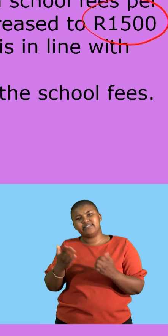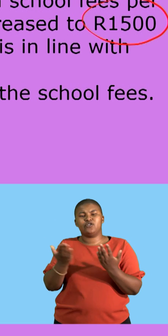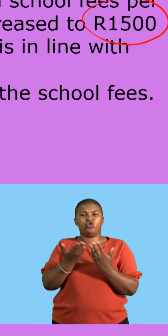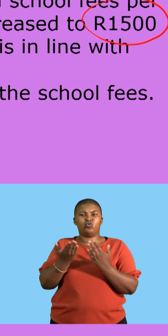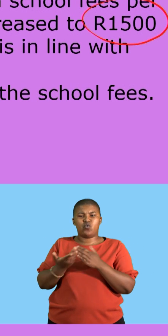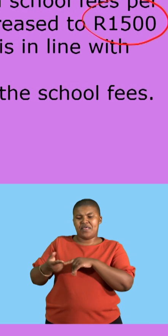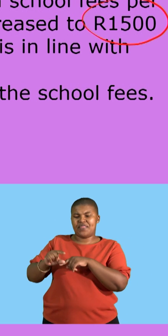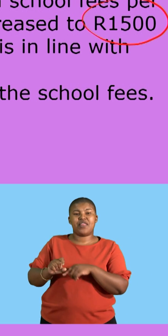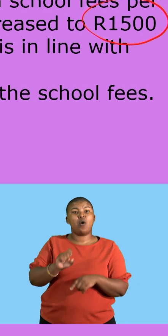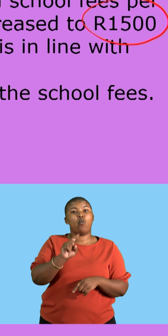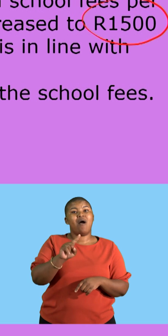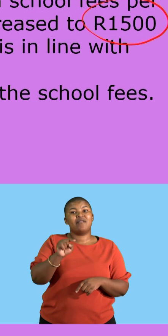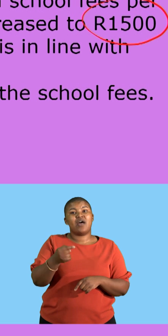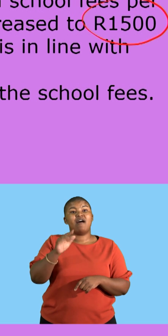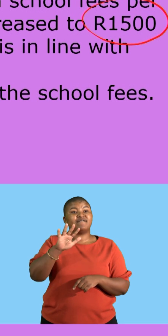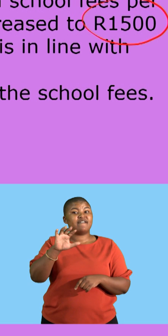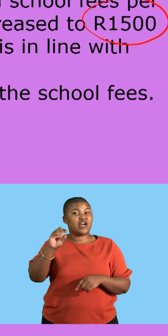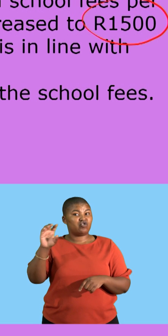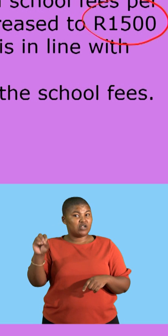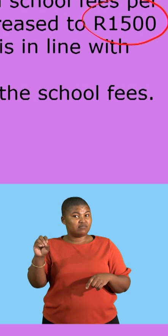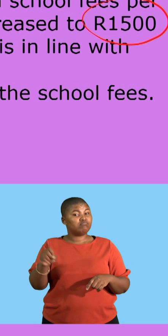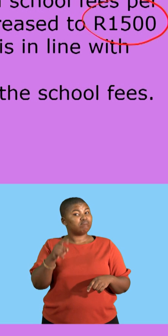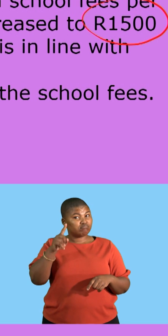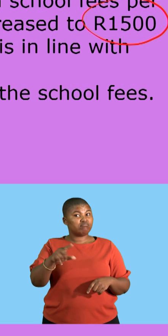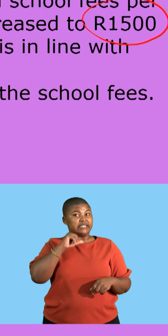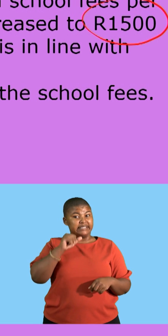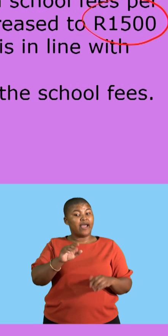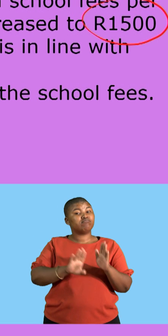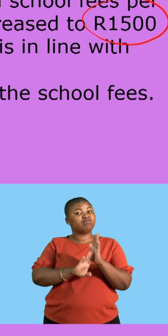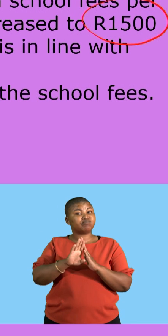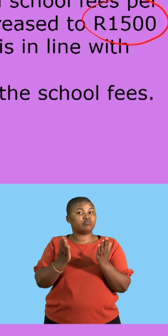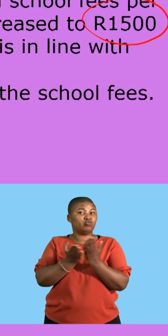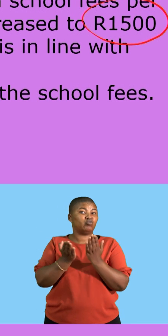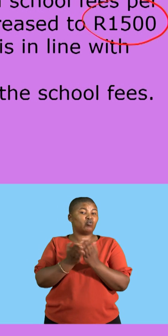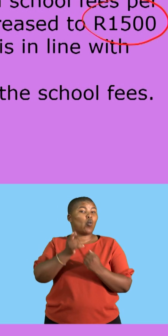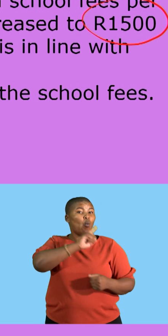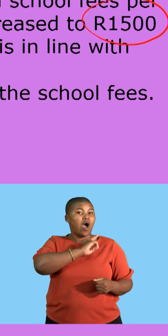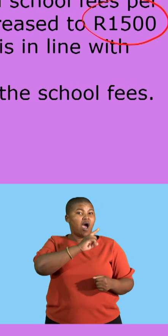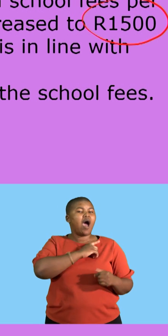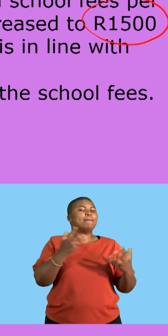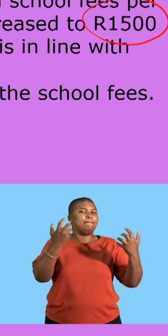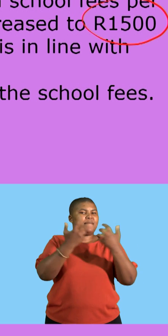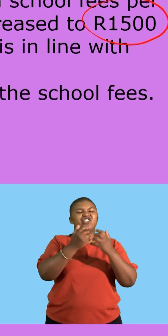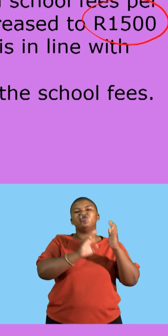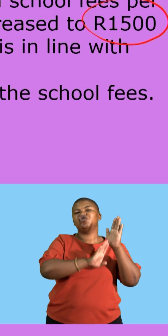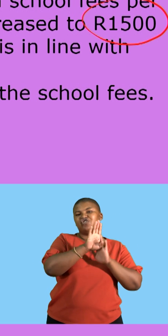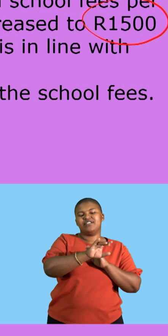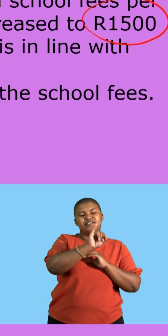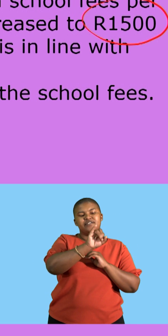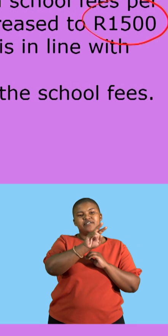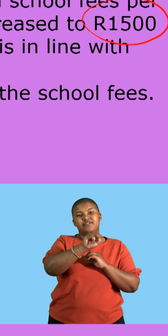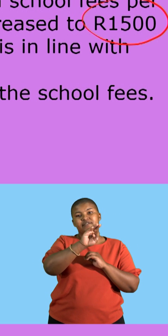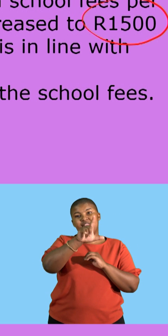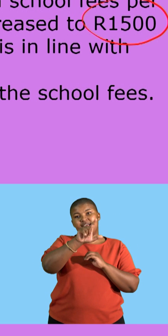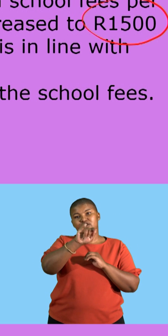per month and motivated the increase by saying it is in line with inflation. Calculate the rate at which